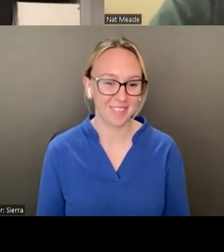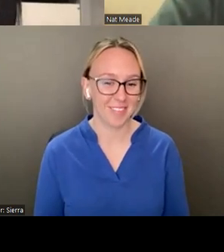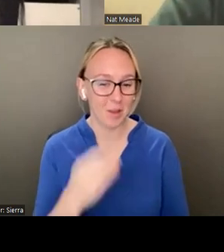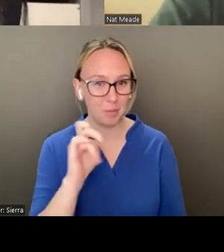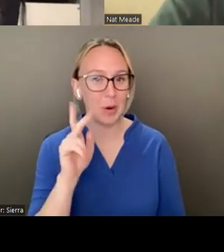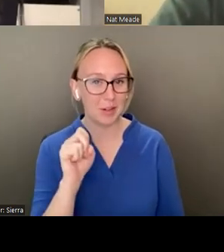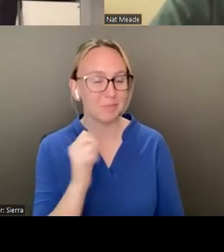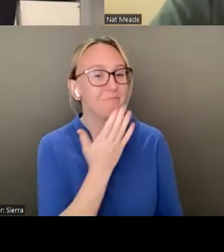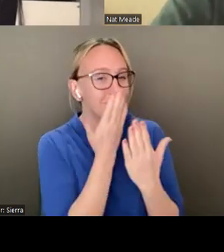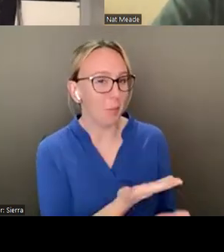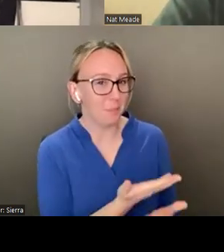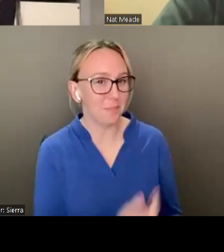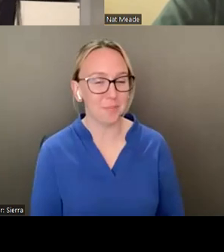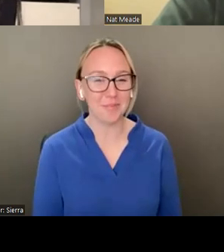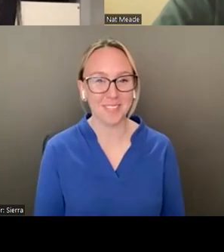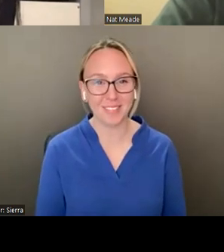Thank you.